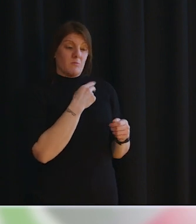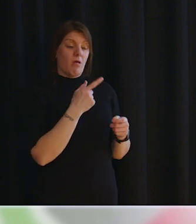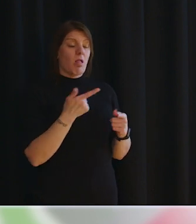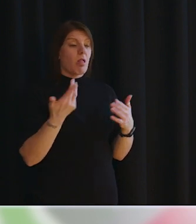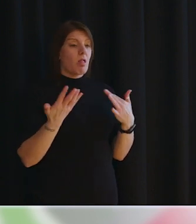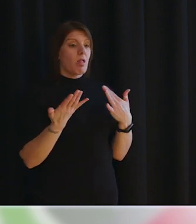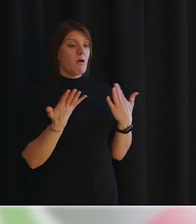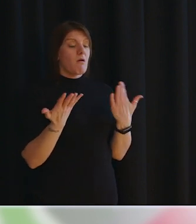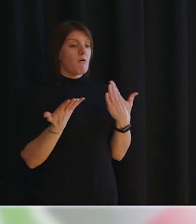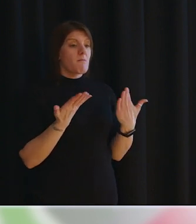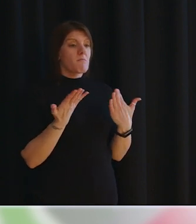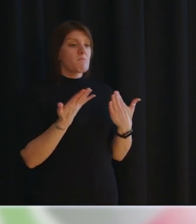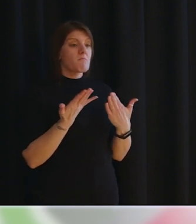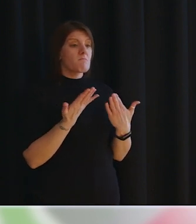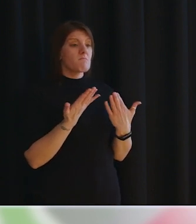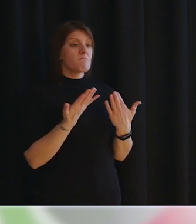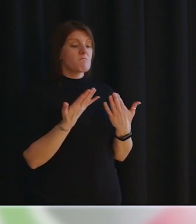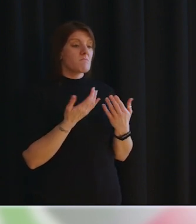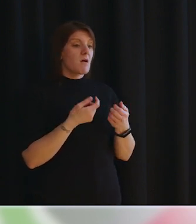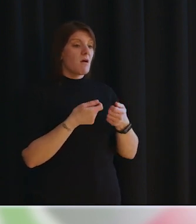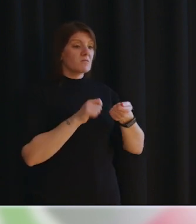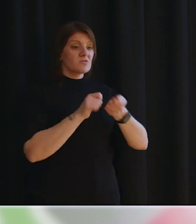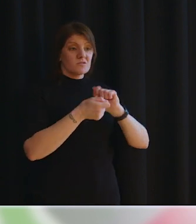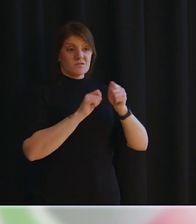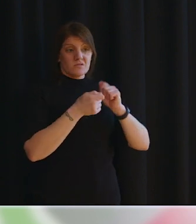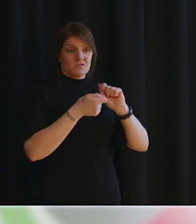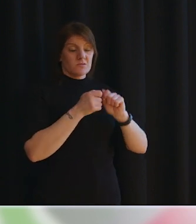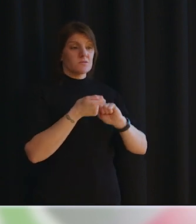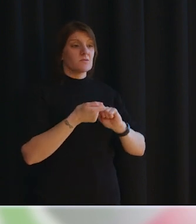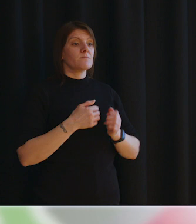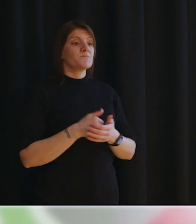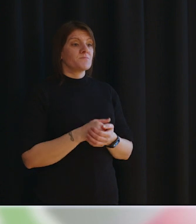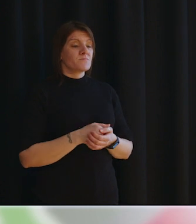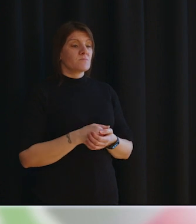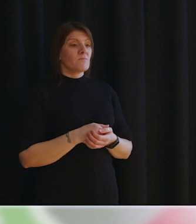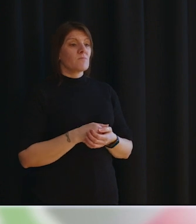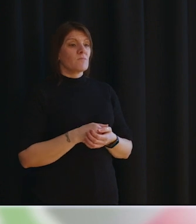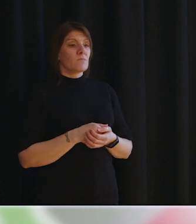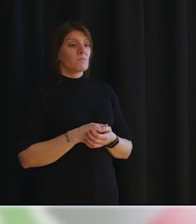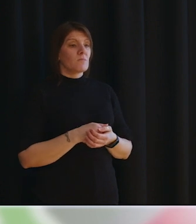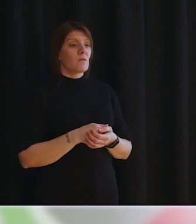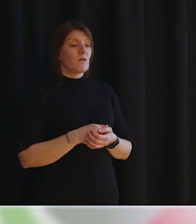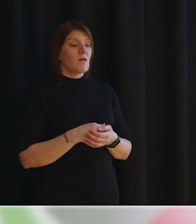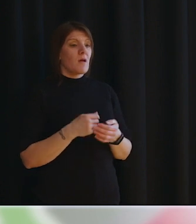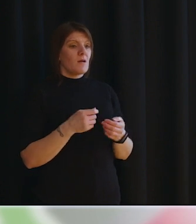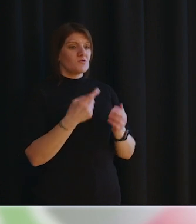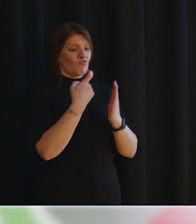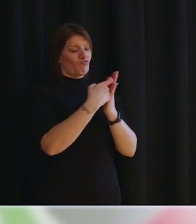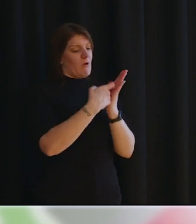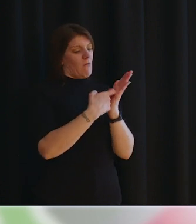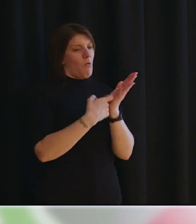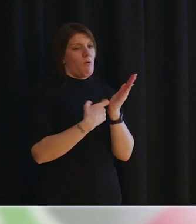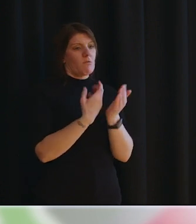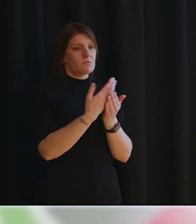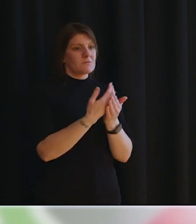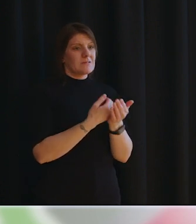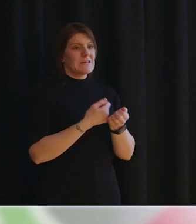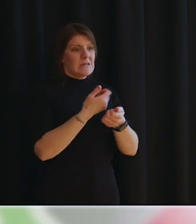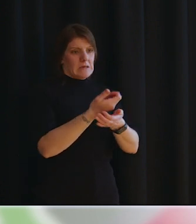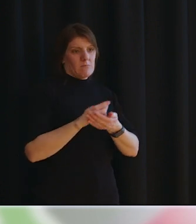SEND governor within each school as well that SENCo should be liaising with and working with, and record keeping for SEN